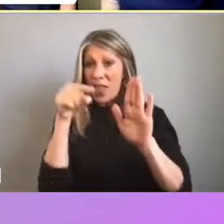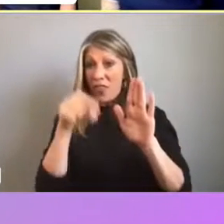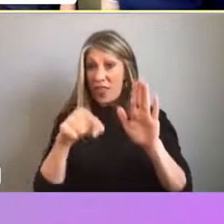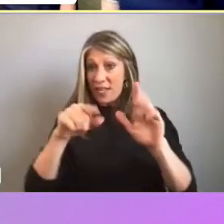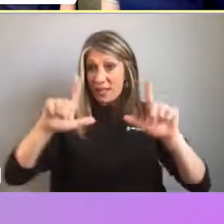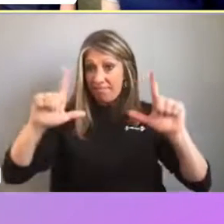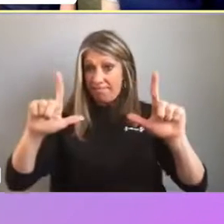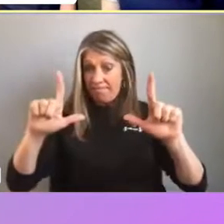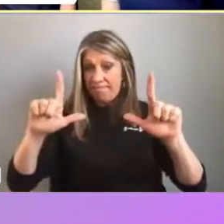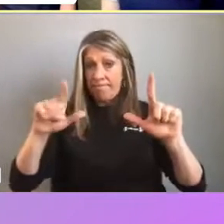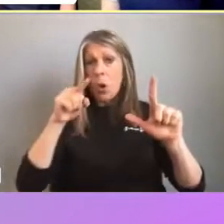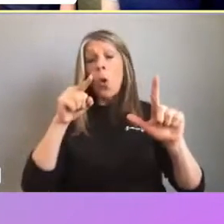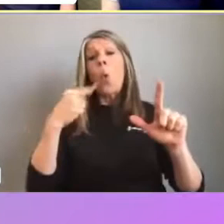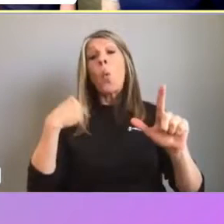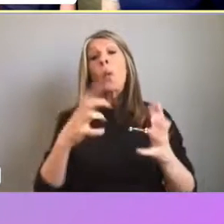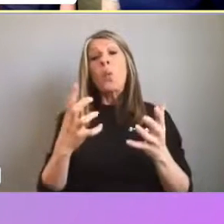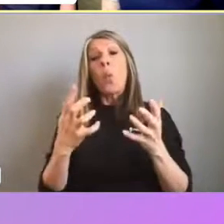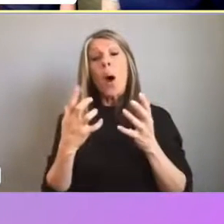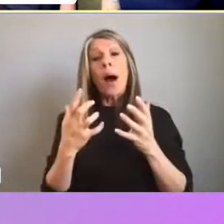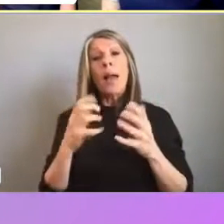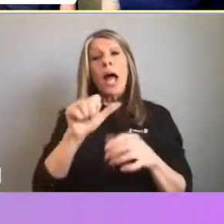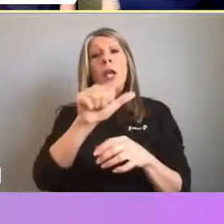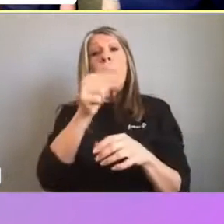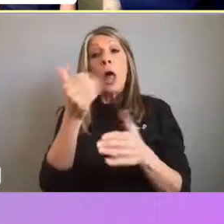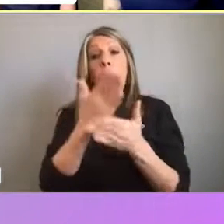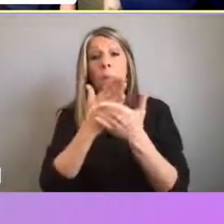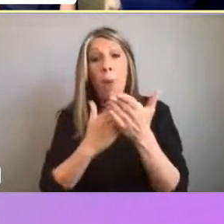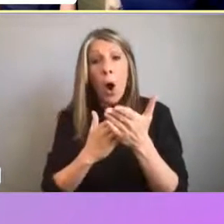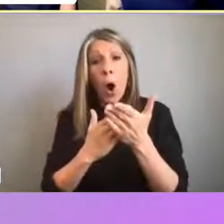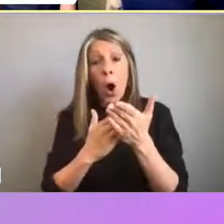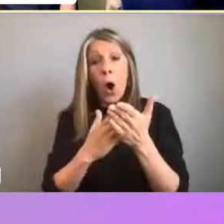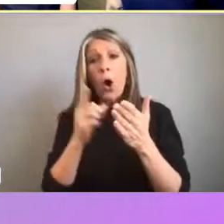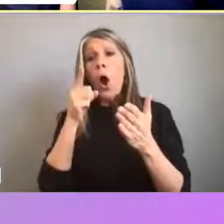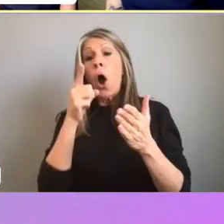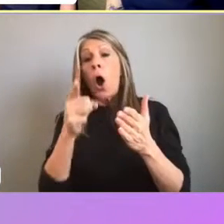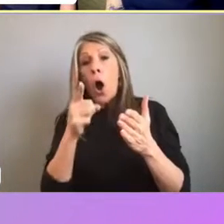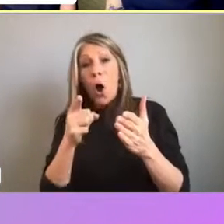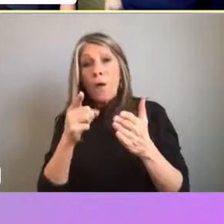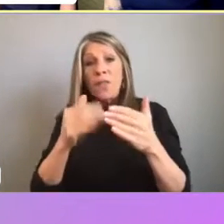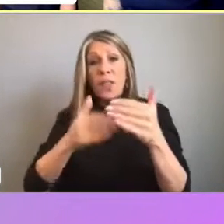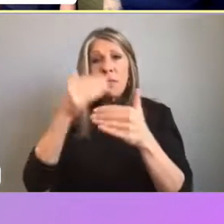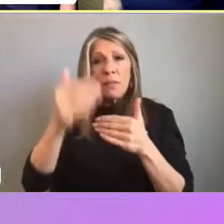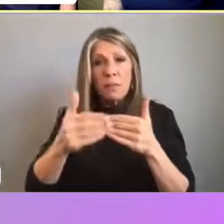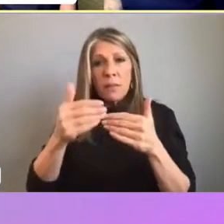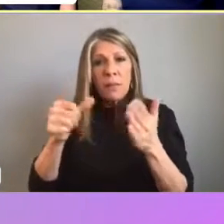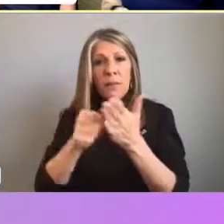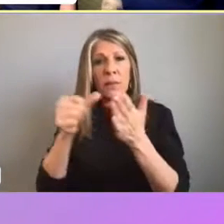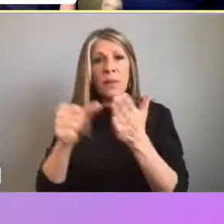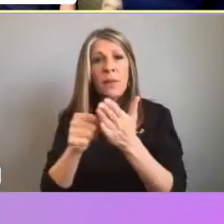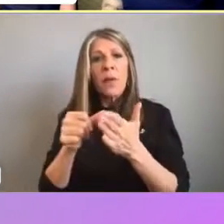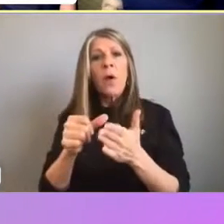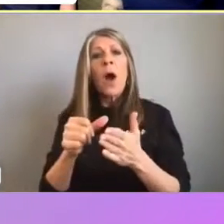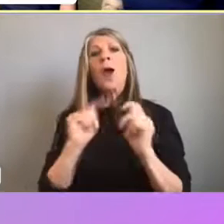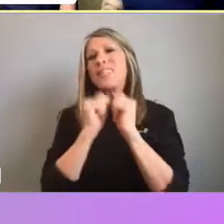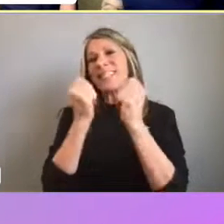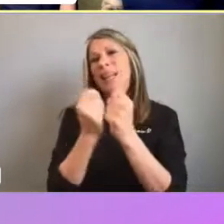on this slide, we wanted to take another section of the upcoming stays page, which our team knows really